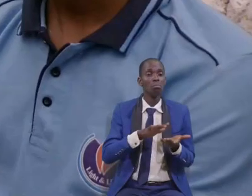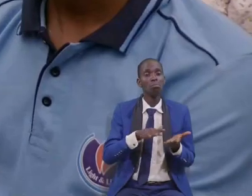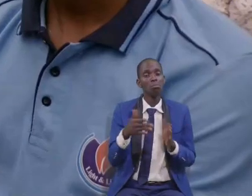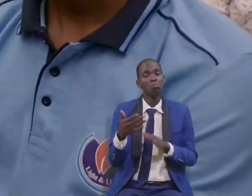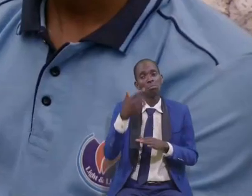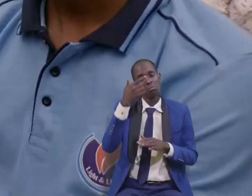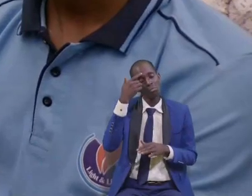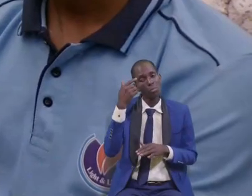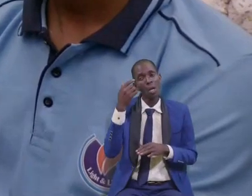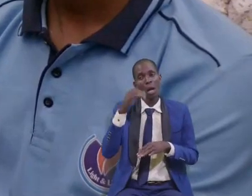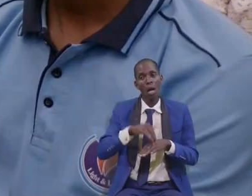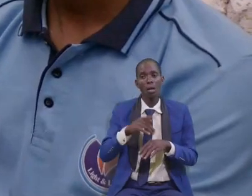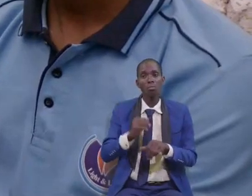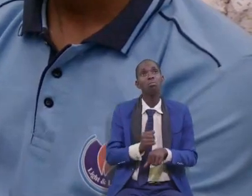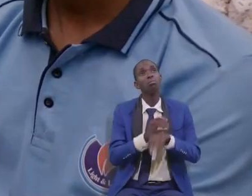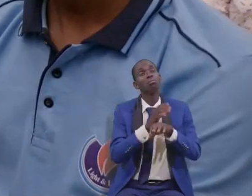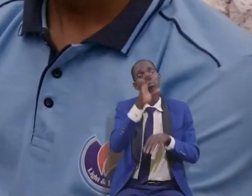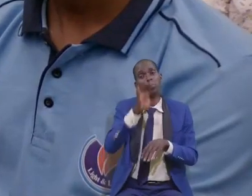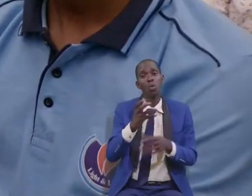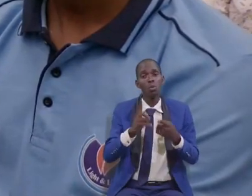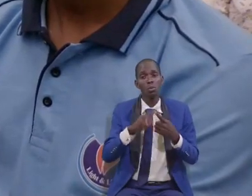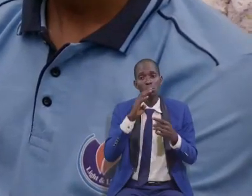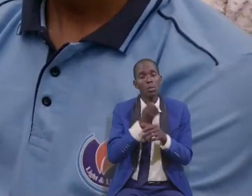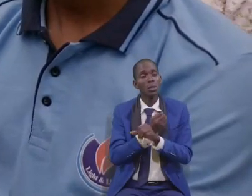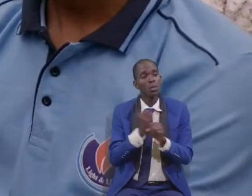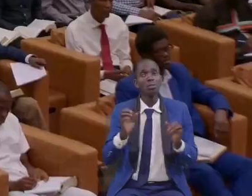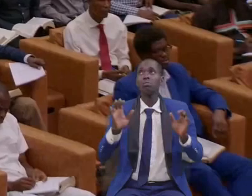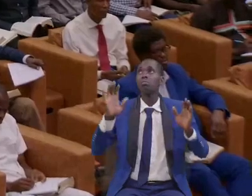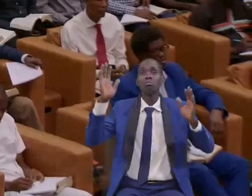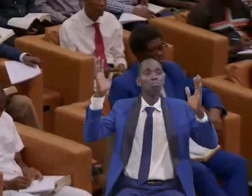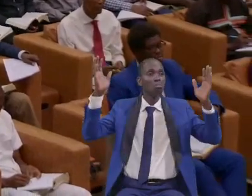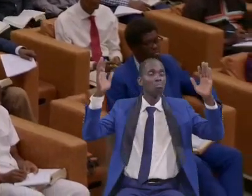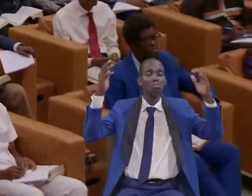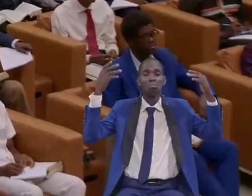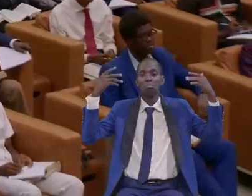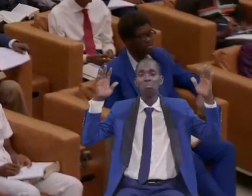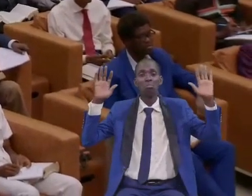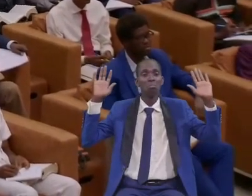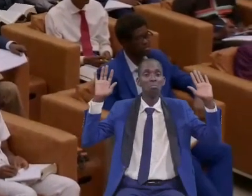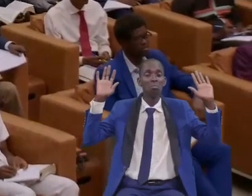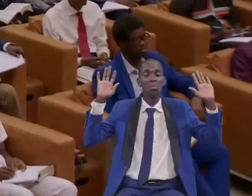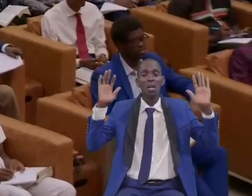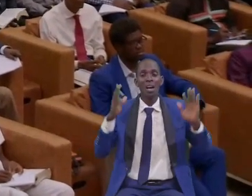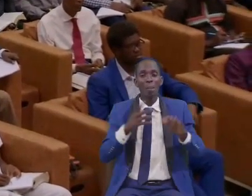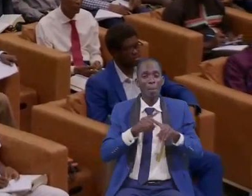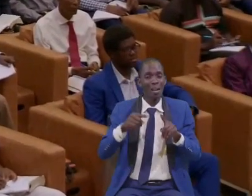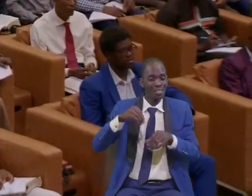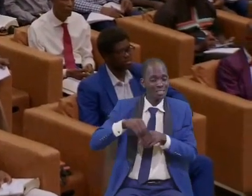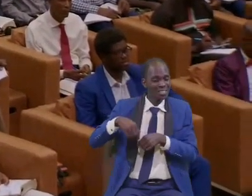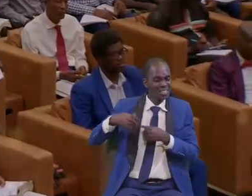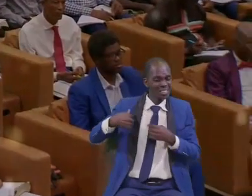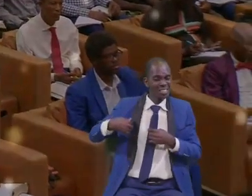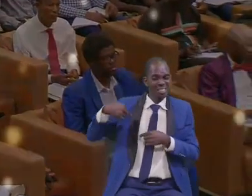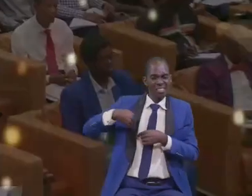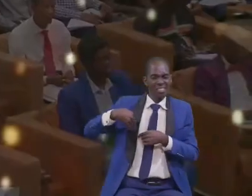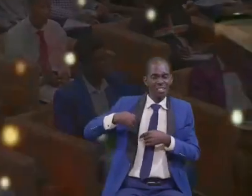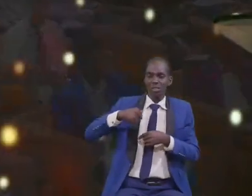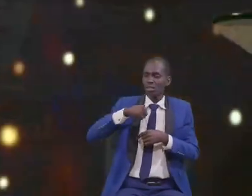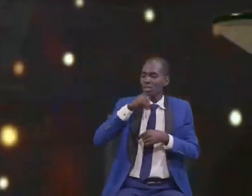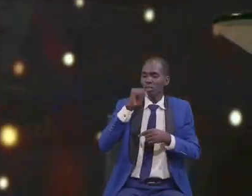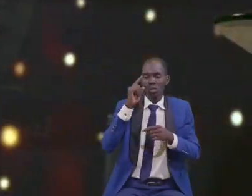Calvary, and you want to be saved. Whether you raise up your hand, and they raise up their hands, in their heart they don't